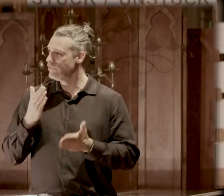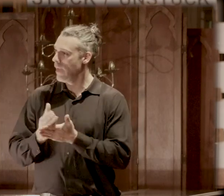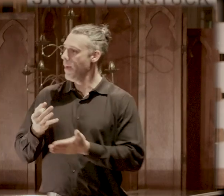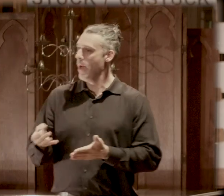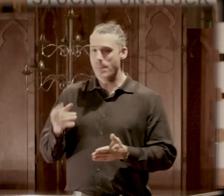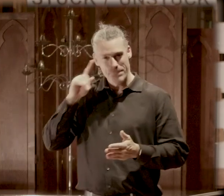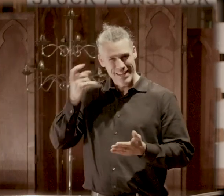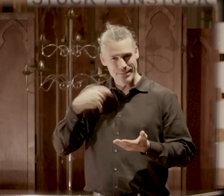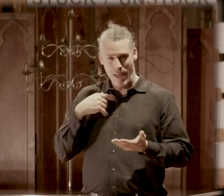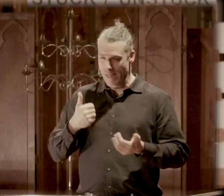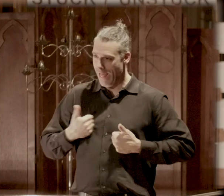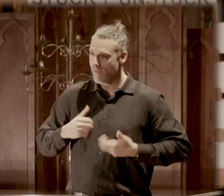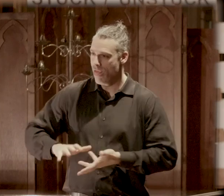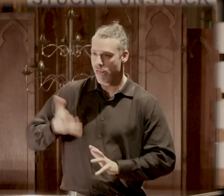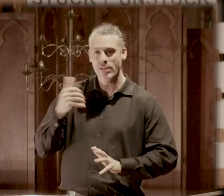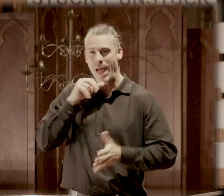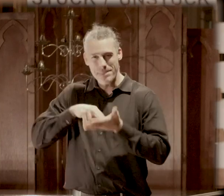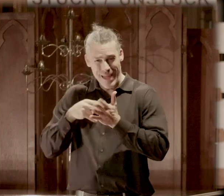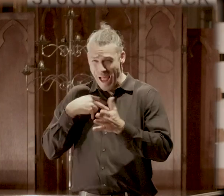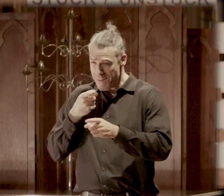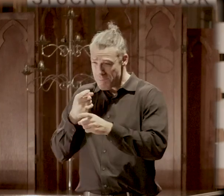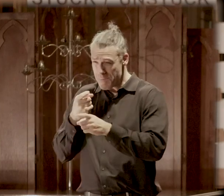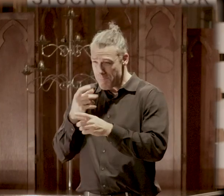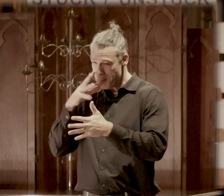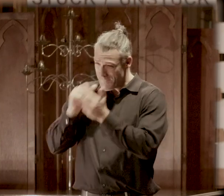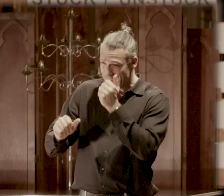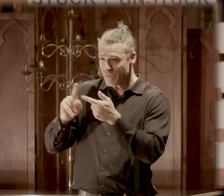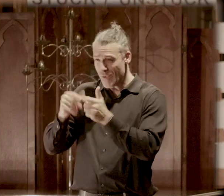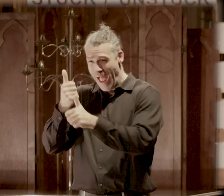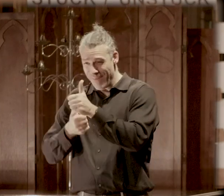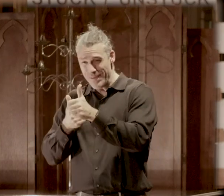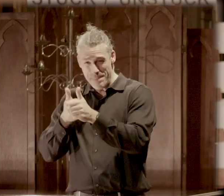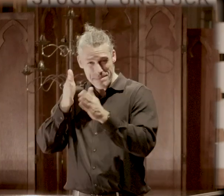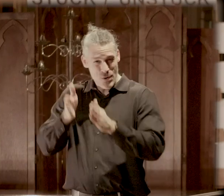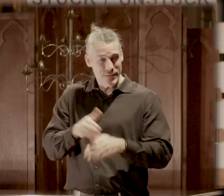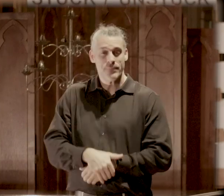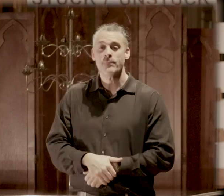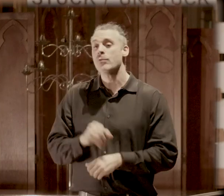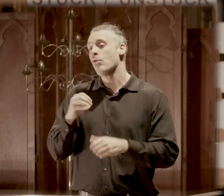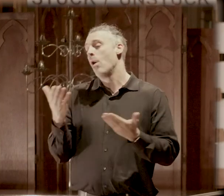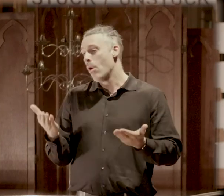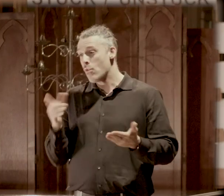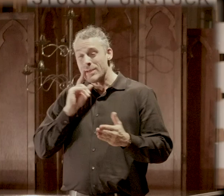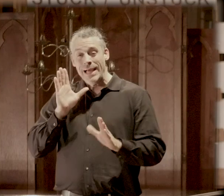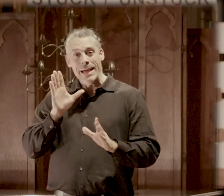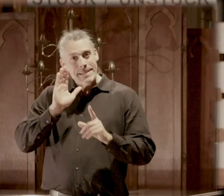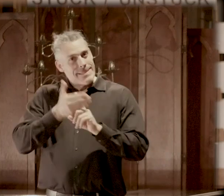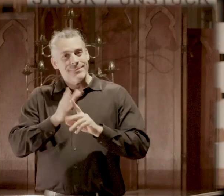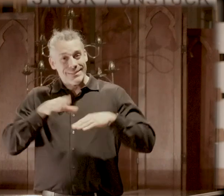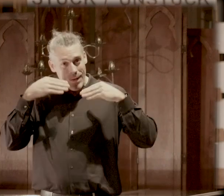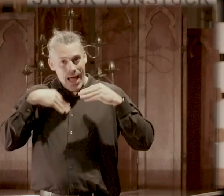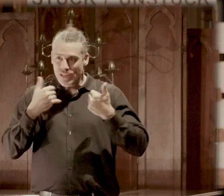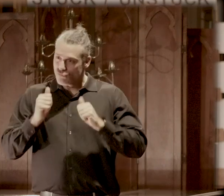asshole. Just because you're in turmoil does not mean you're allowed to be a giant dick to everybody. So just smile.